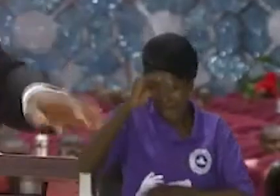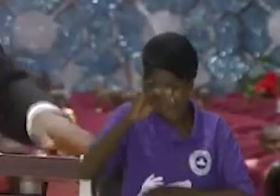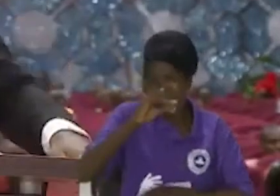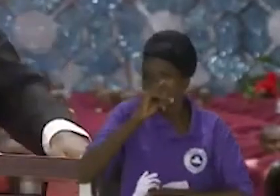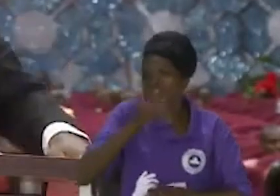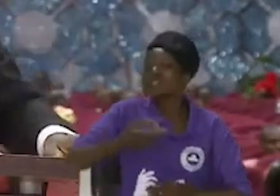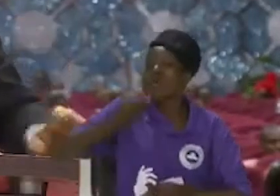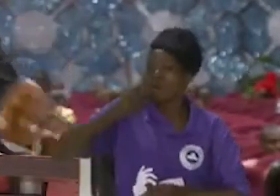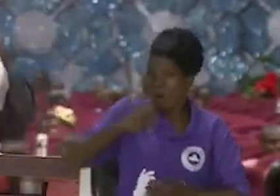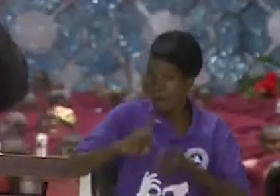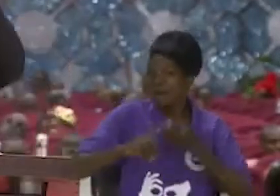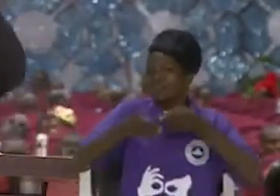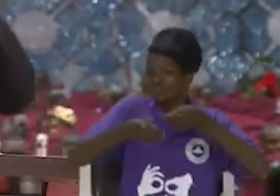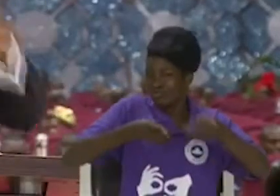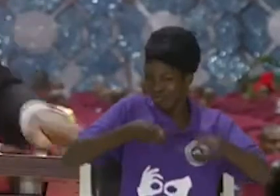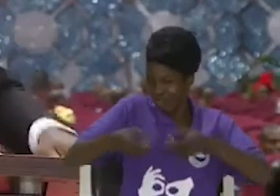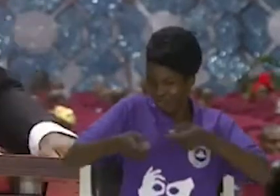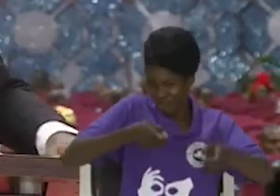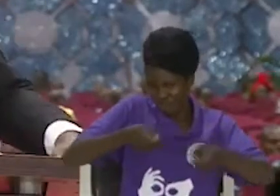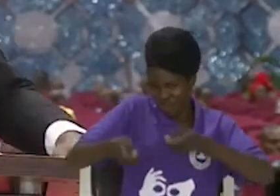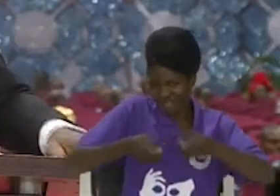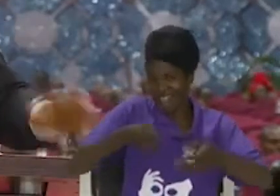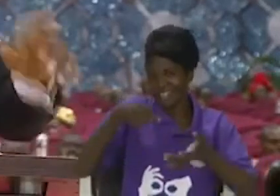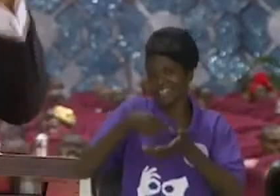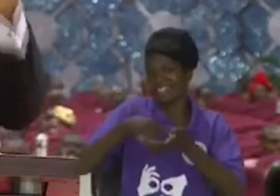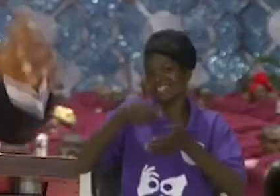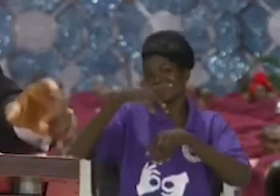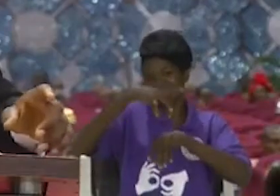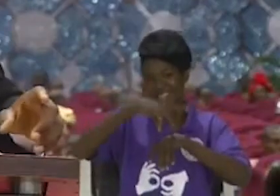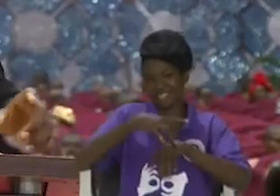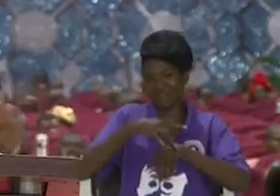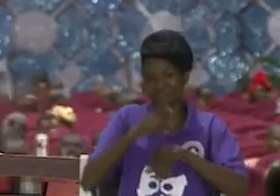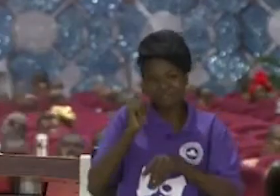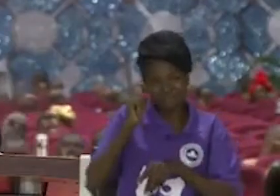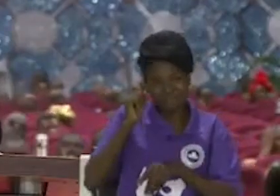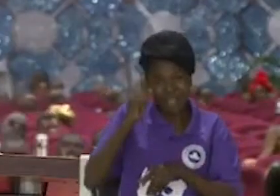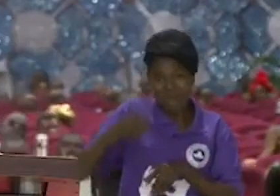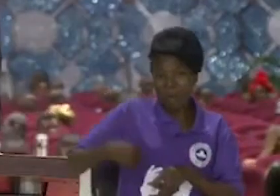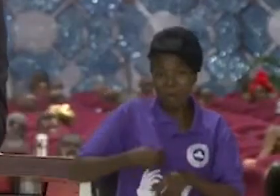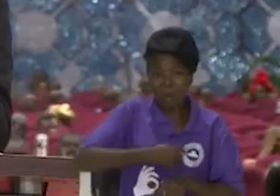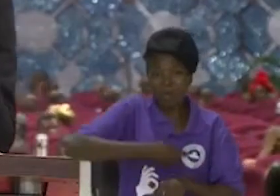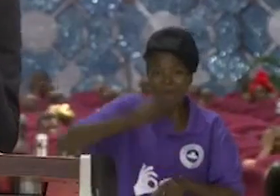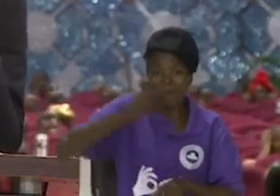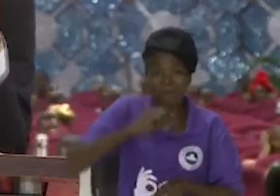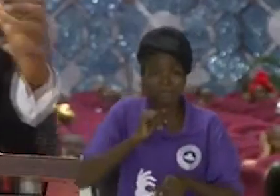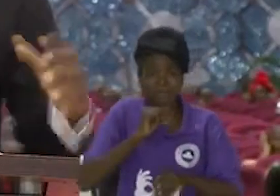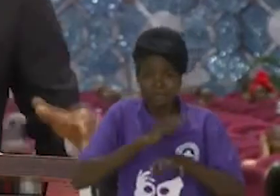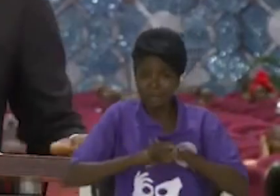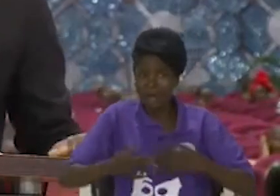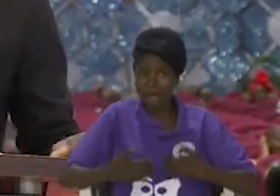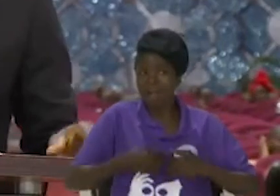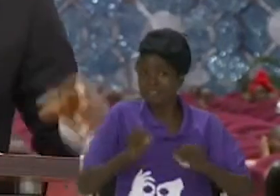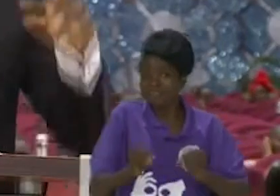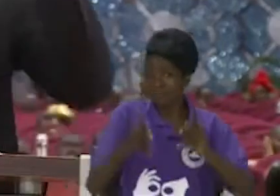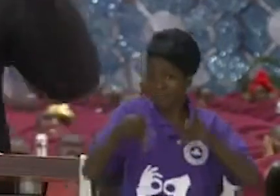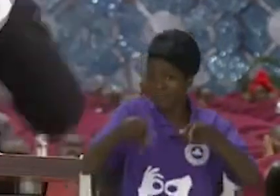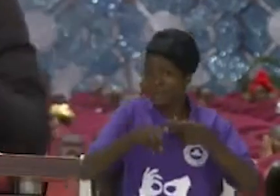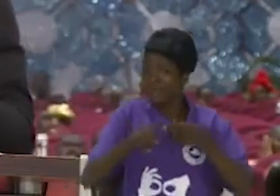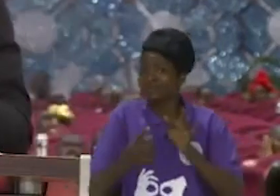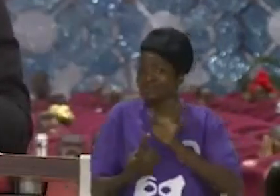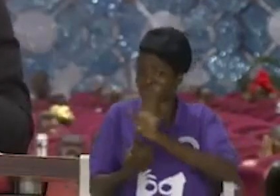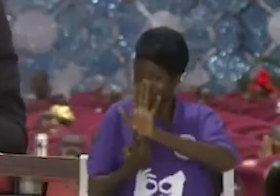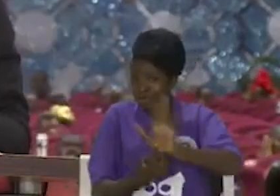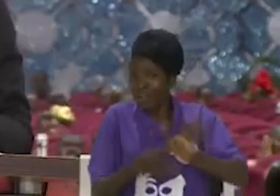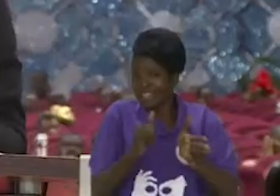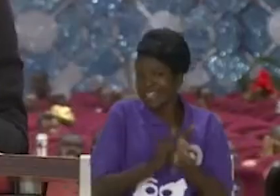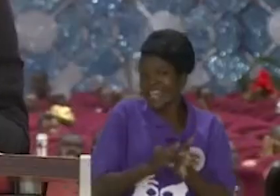his dominion. So dominion is the mandate and earth is the domain. We might not have the privilege to exercise dominion in